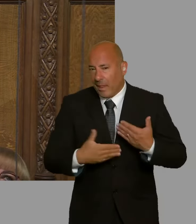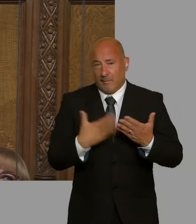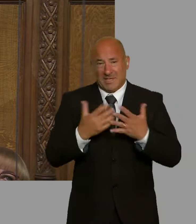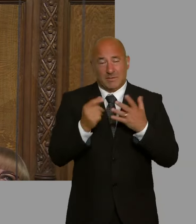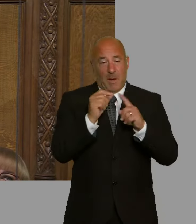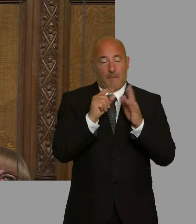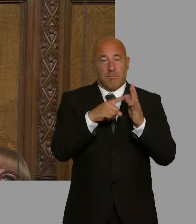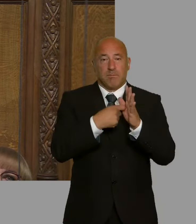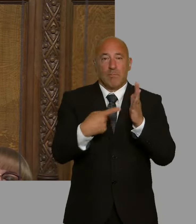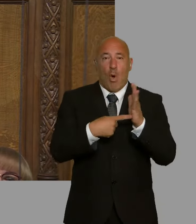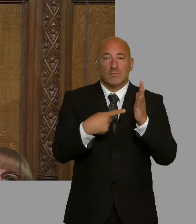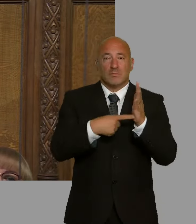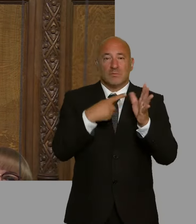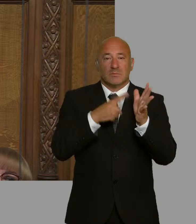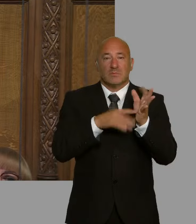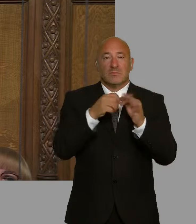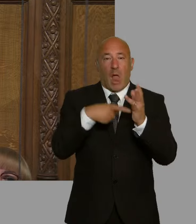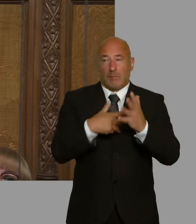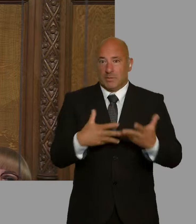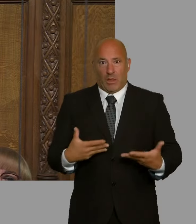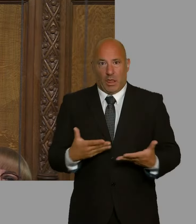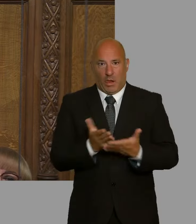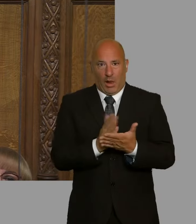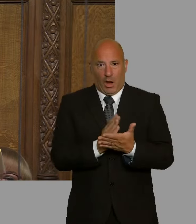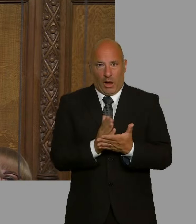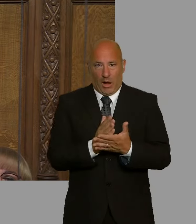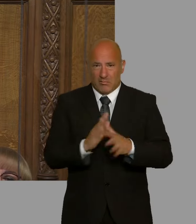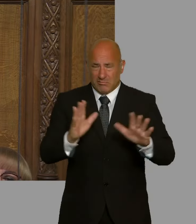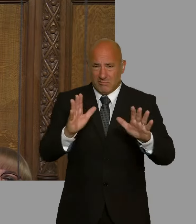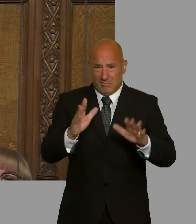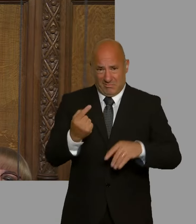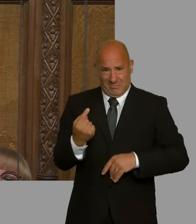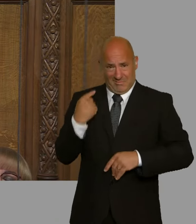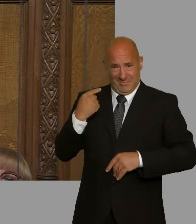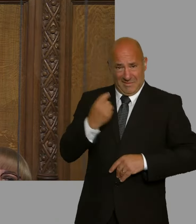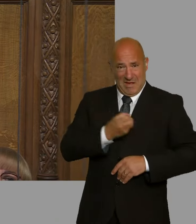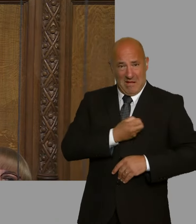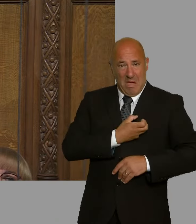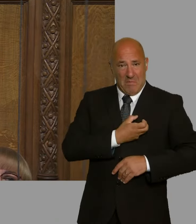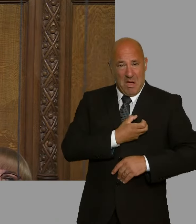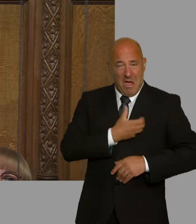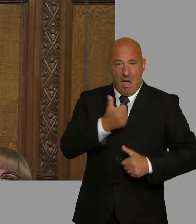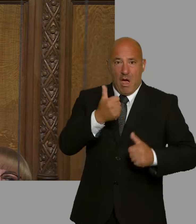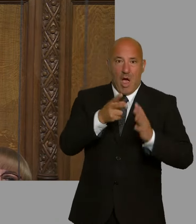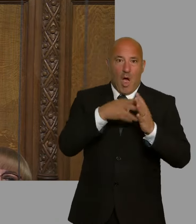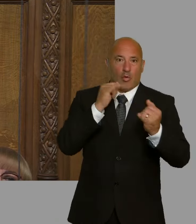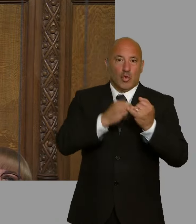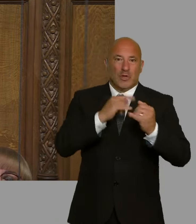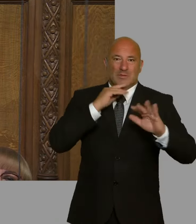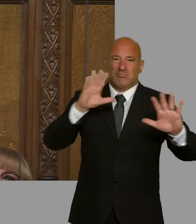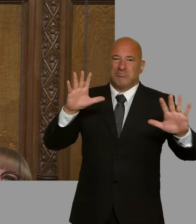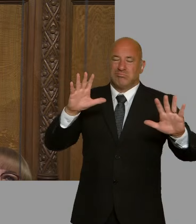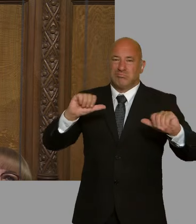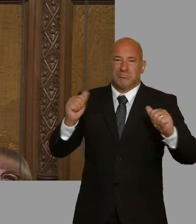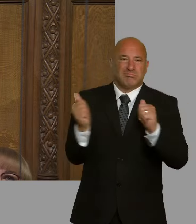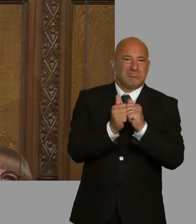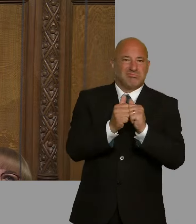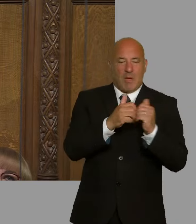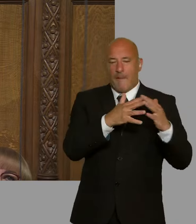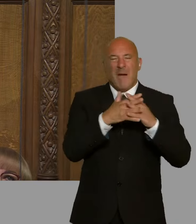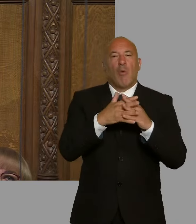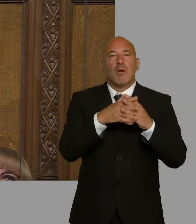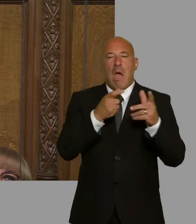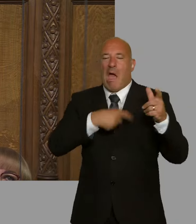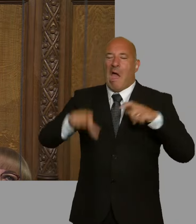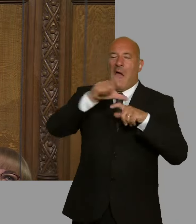Labour Prime Minister. Can I ask the Prime Minister if he will take this opportunity to update the House on what further work he is doing in order to support